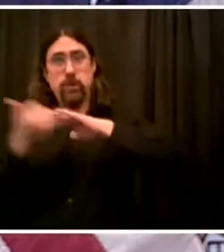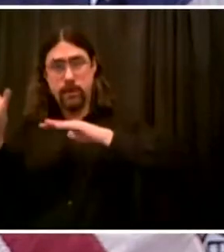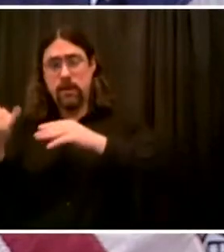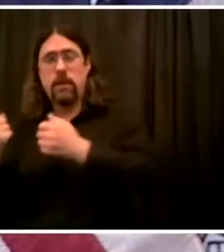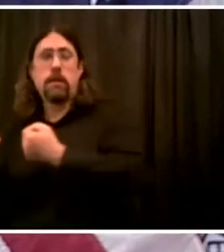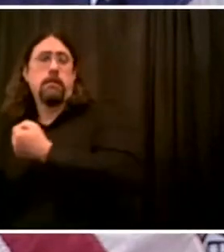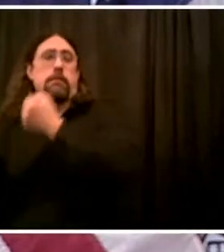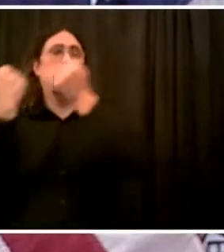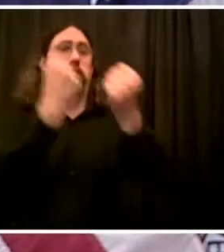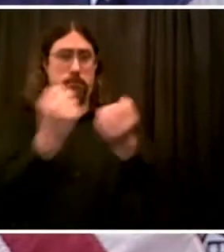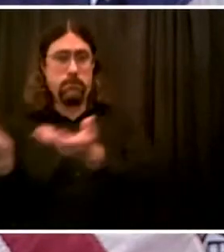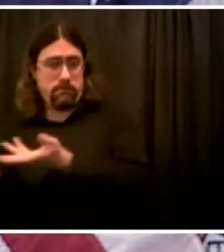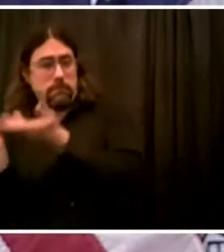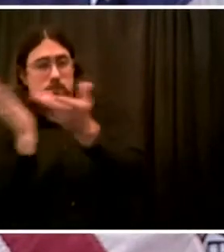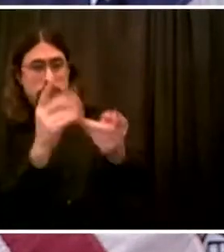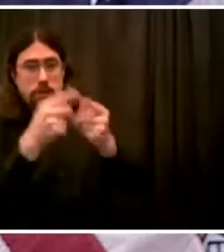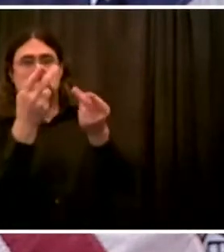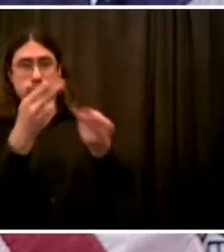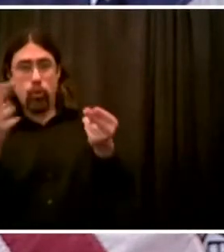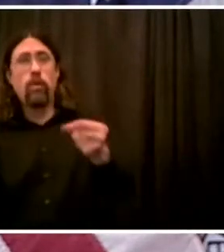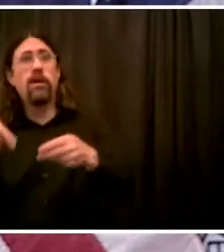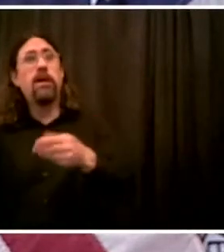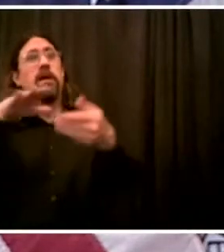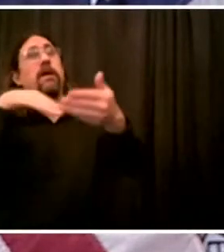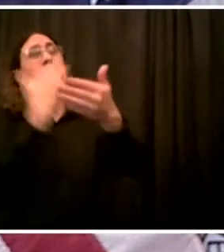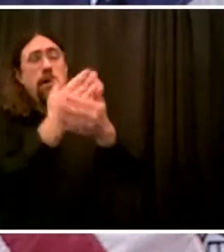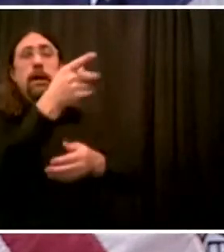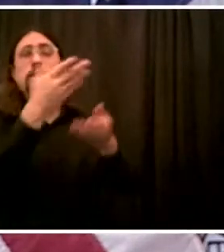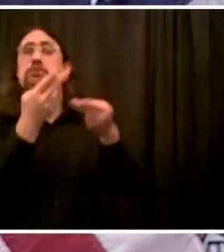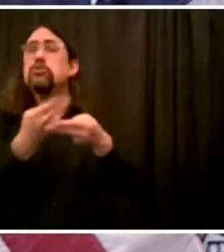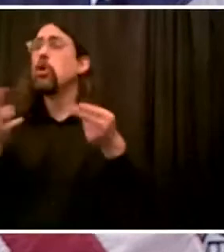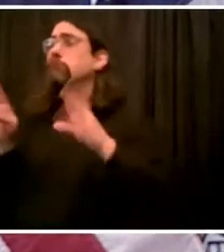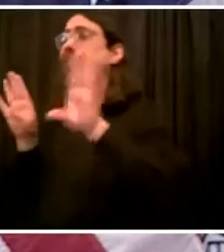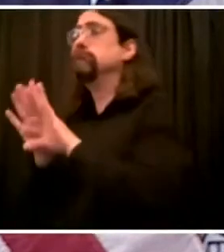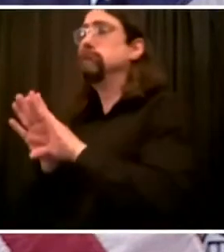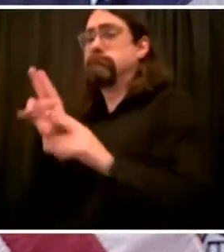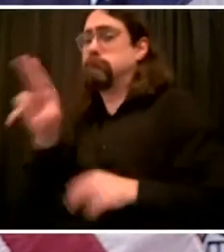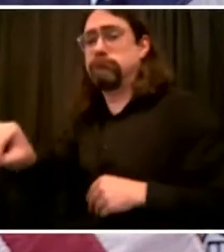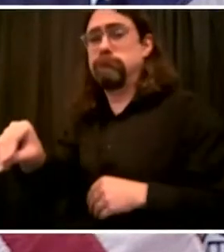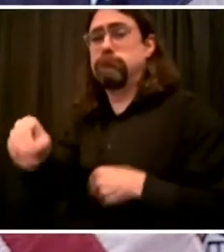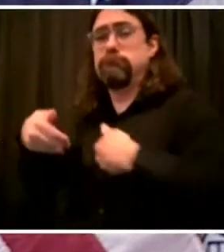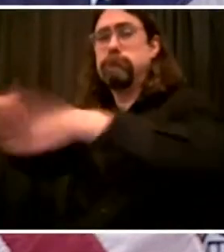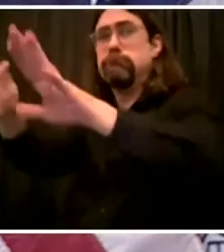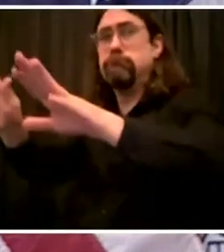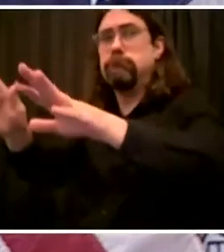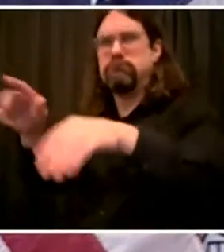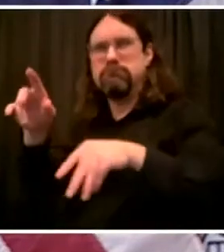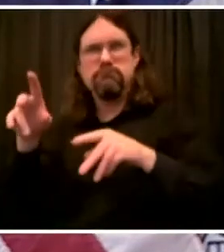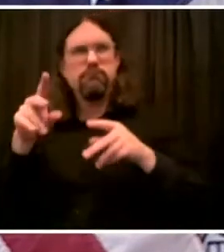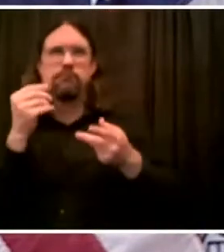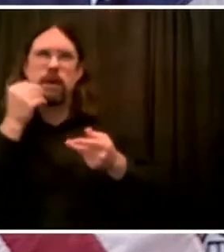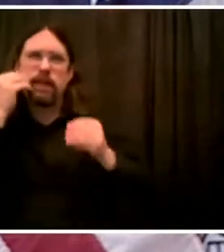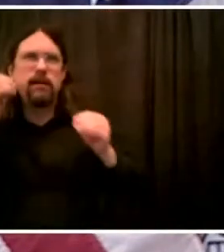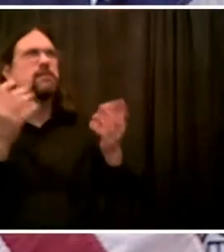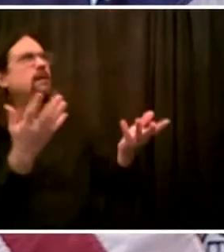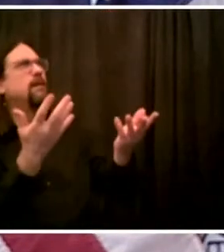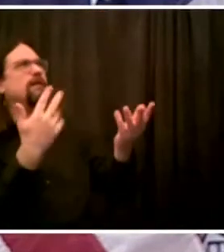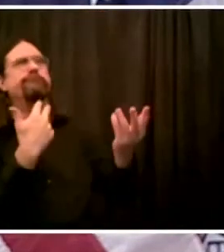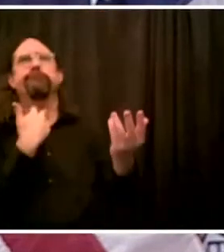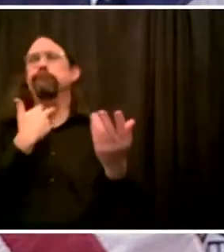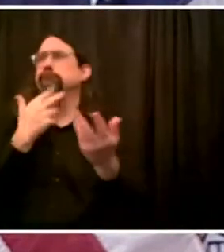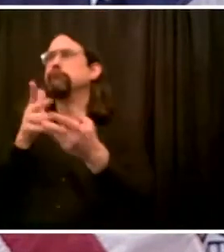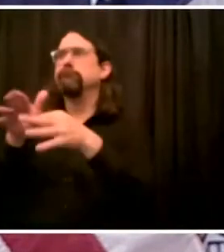sanitary? My second question is about your health commissioner. I don't believe you answered the question about these calls for her